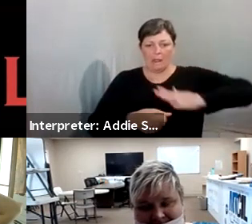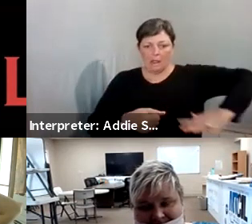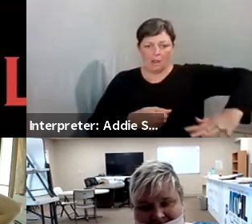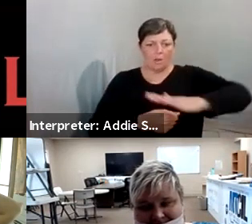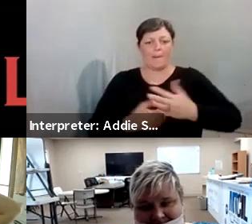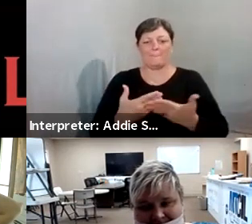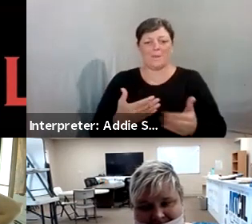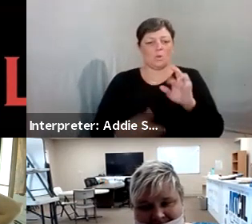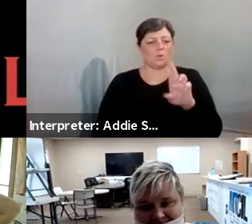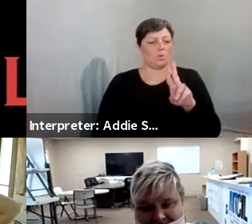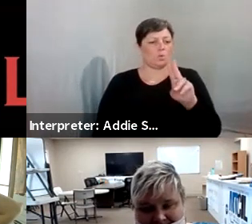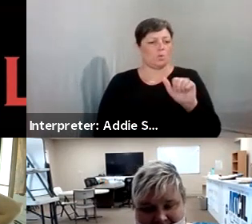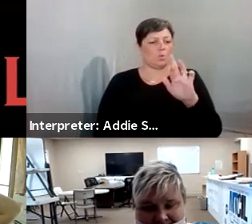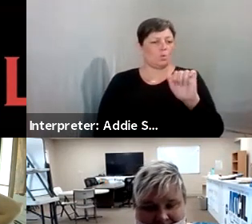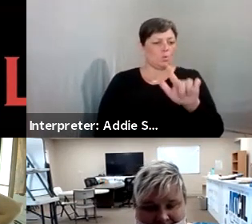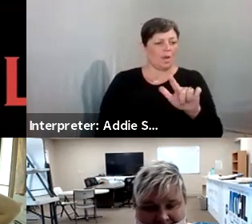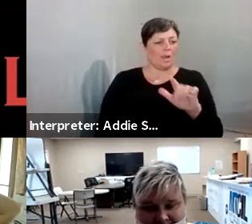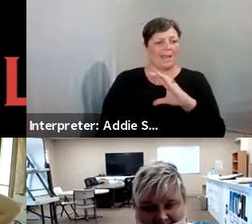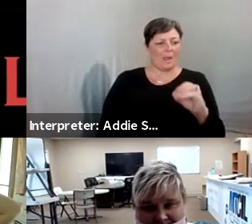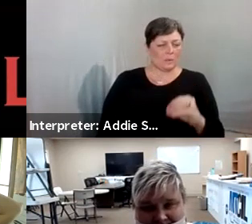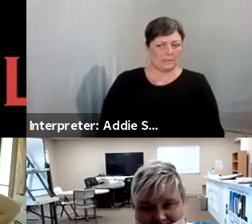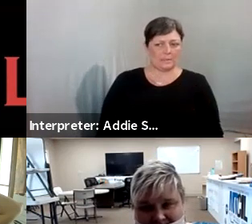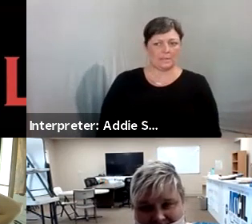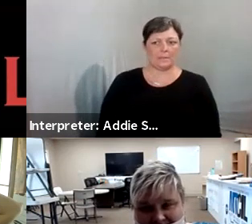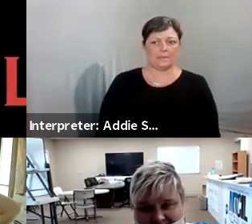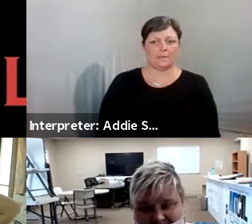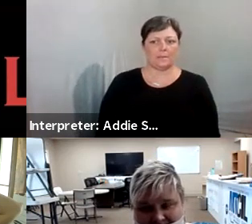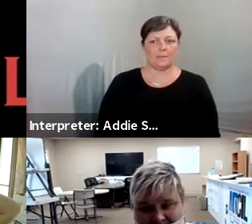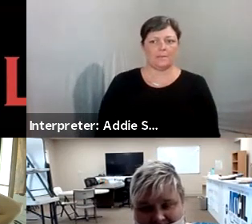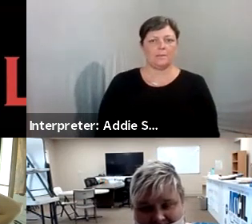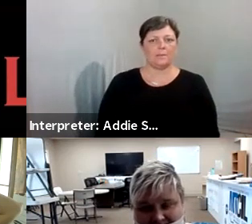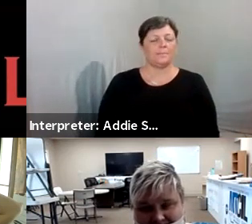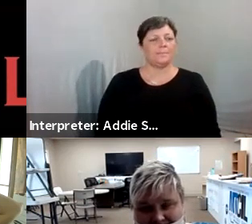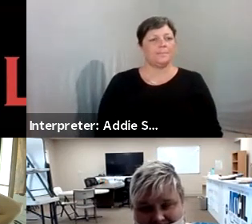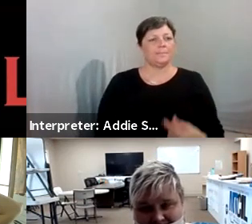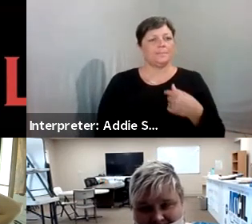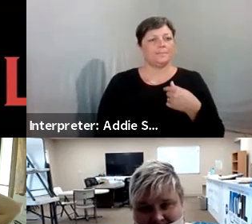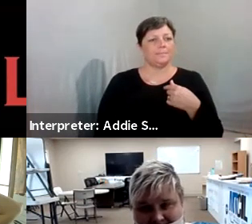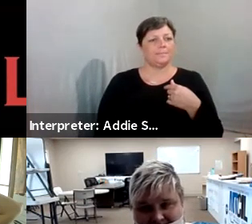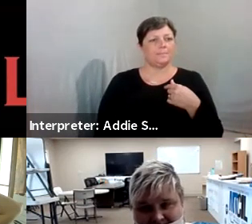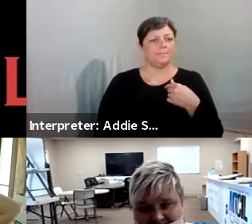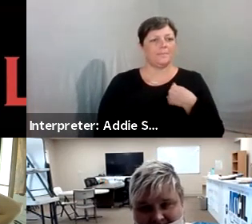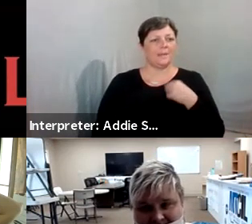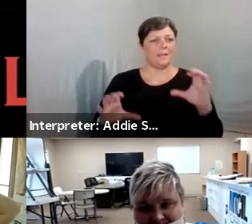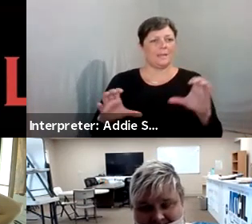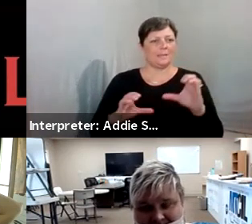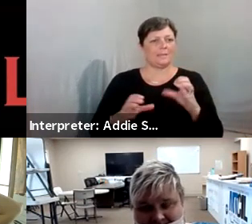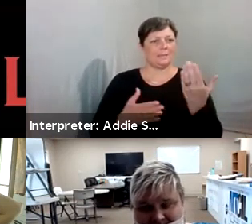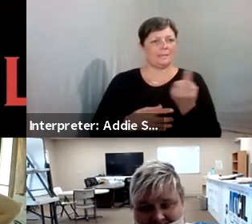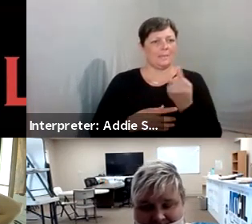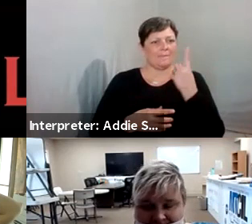rural counties. I did something for a project, and